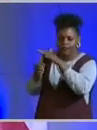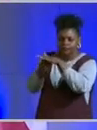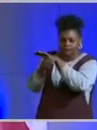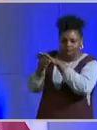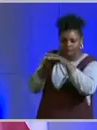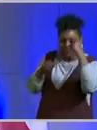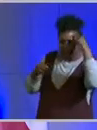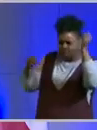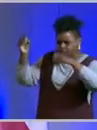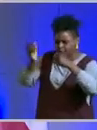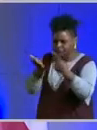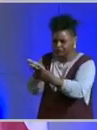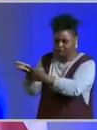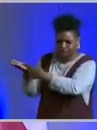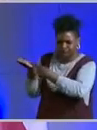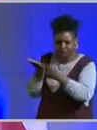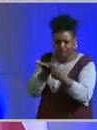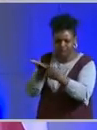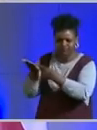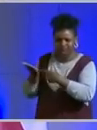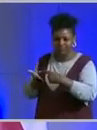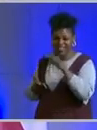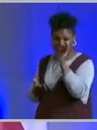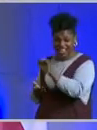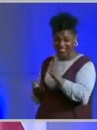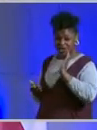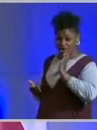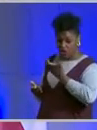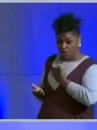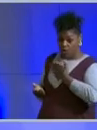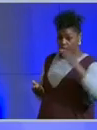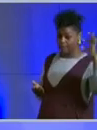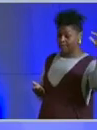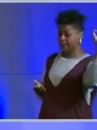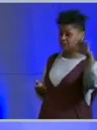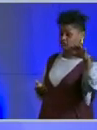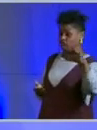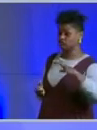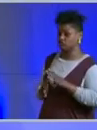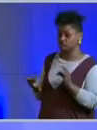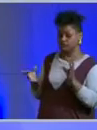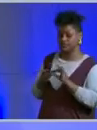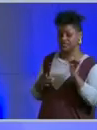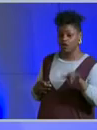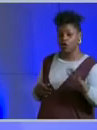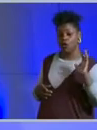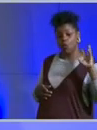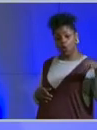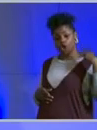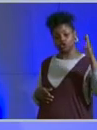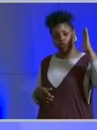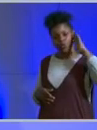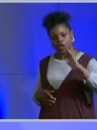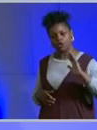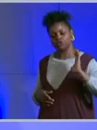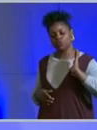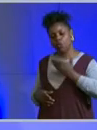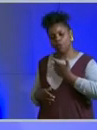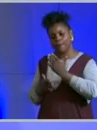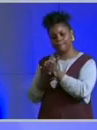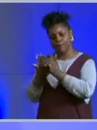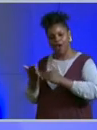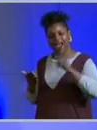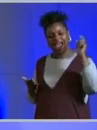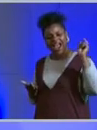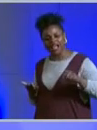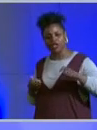housing. And so, this is our pitch to be able to say, Washington, we're going to do our part, and we need for the region to also